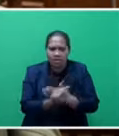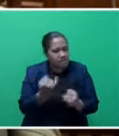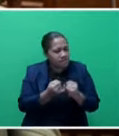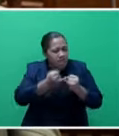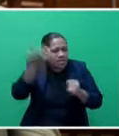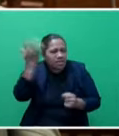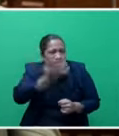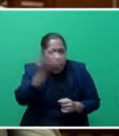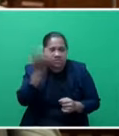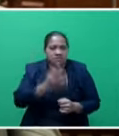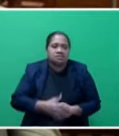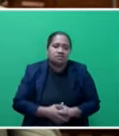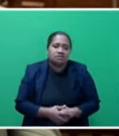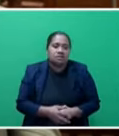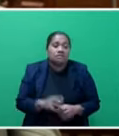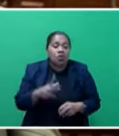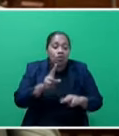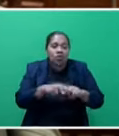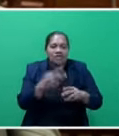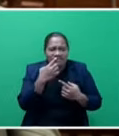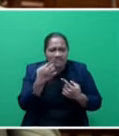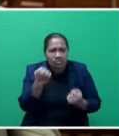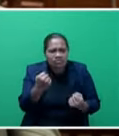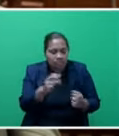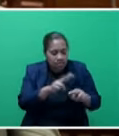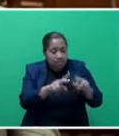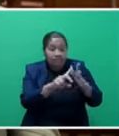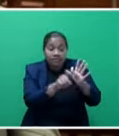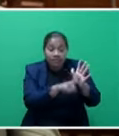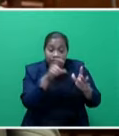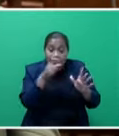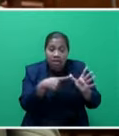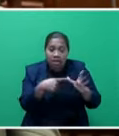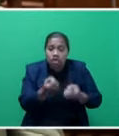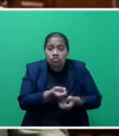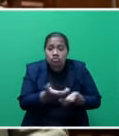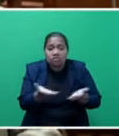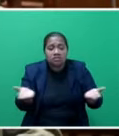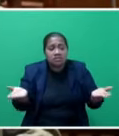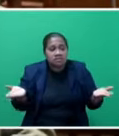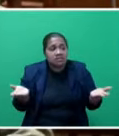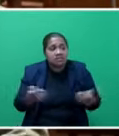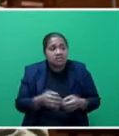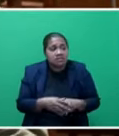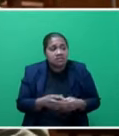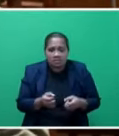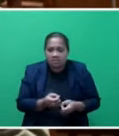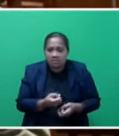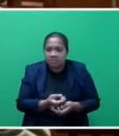dangerous for FIRCA to be issuing garnishee, it will be open to